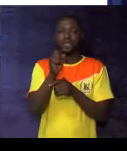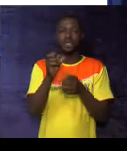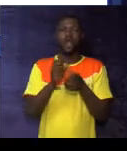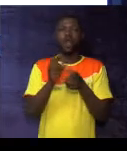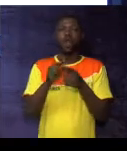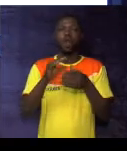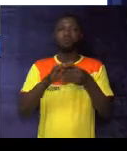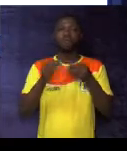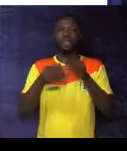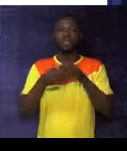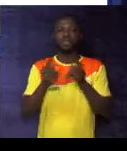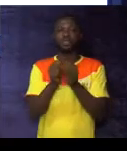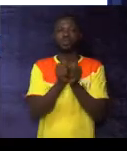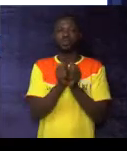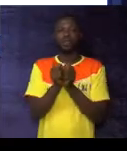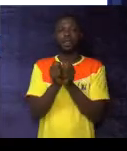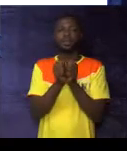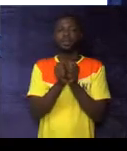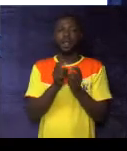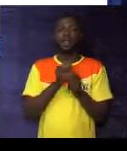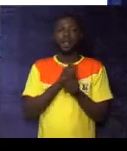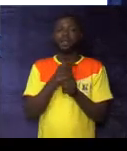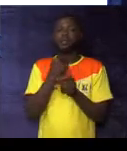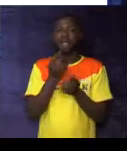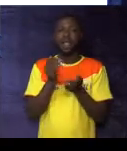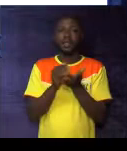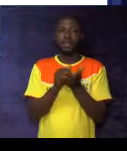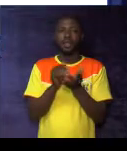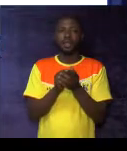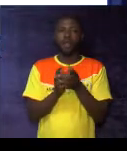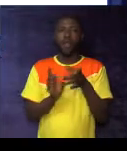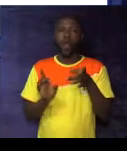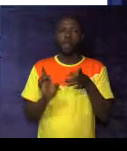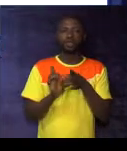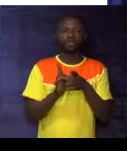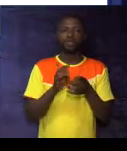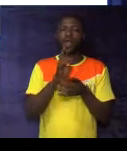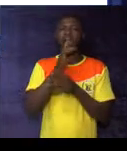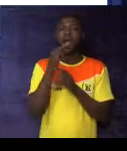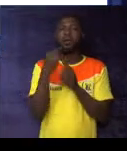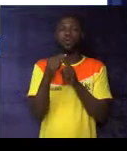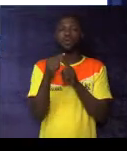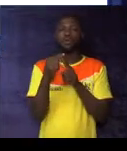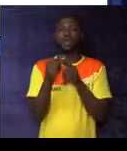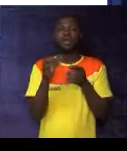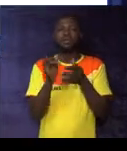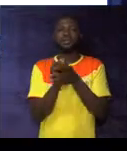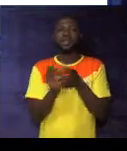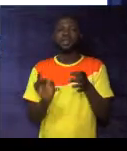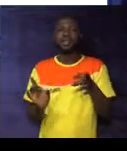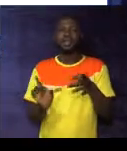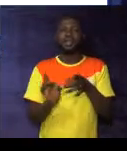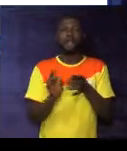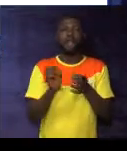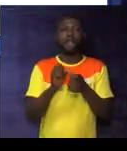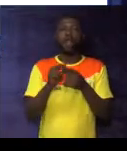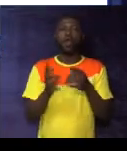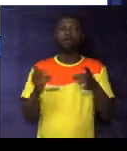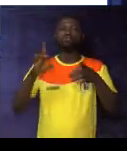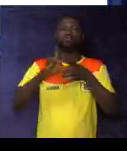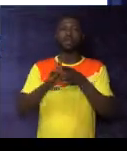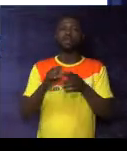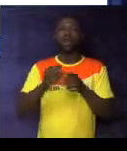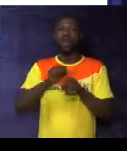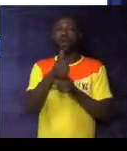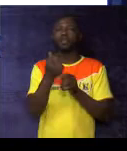phrases, or sentences together. I take that again. Conjunctions are words that link